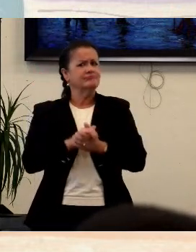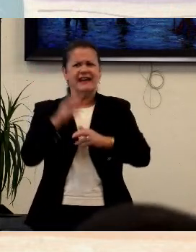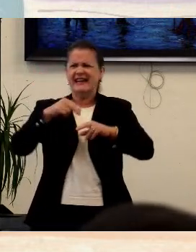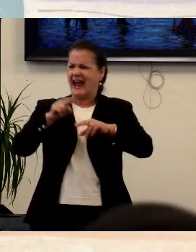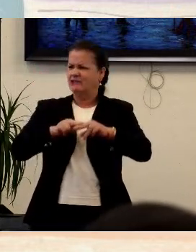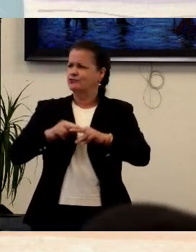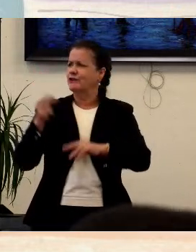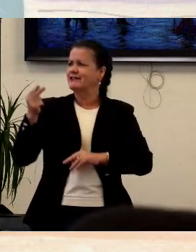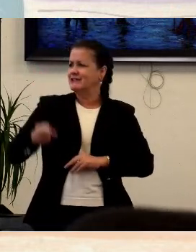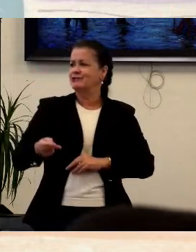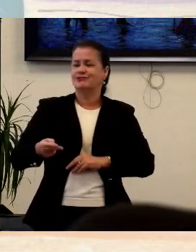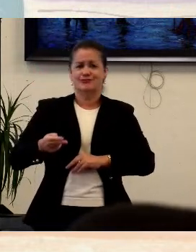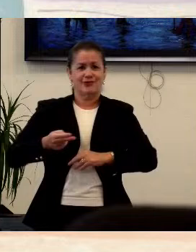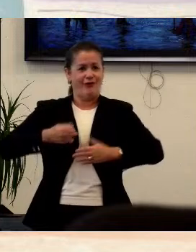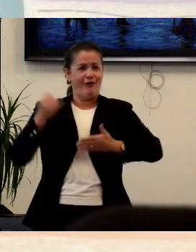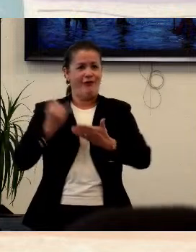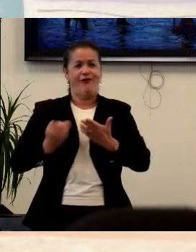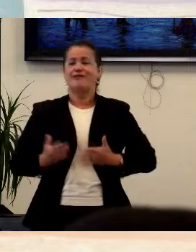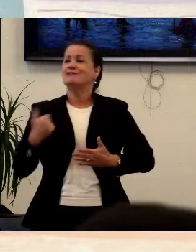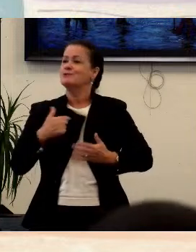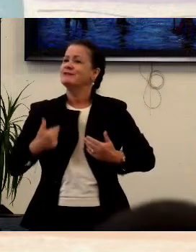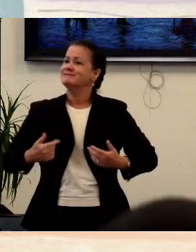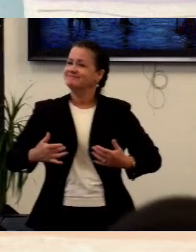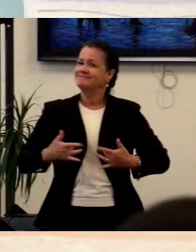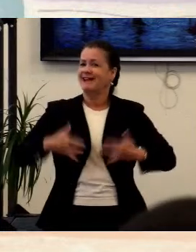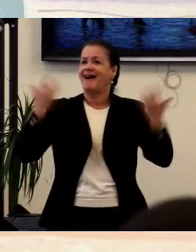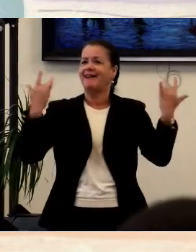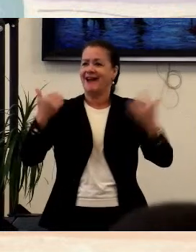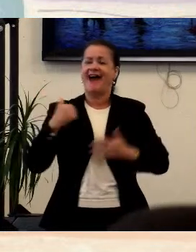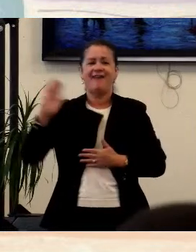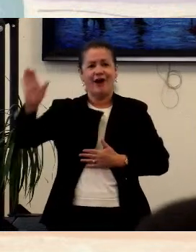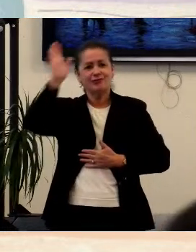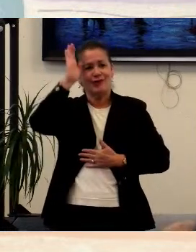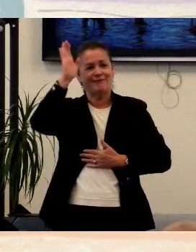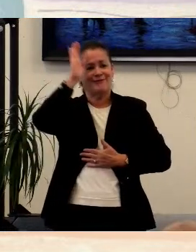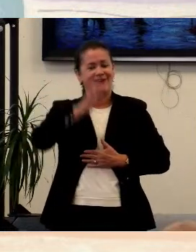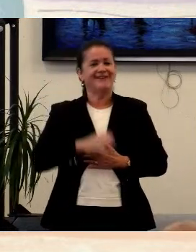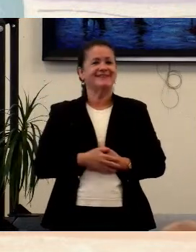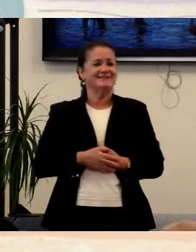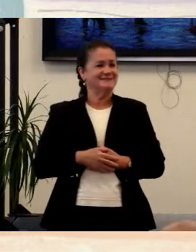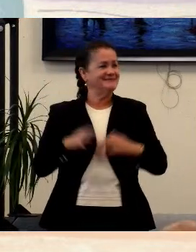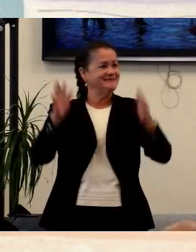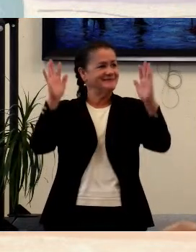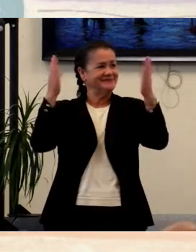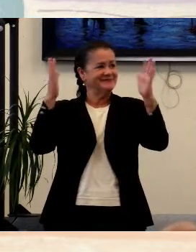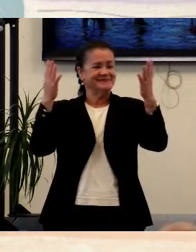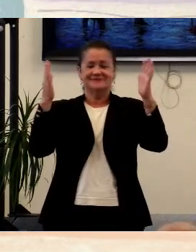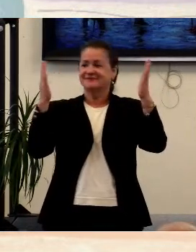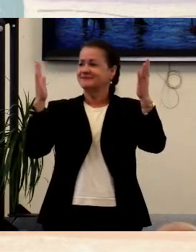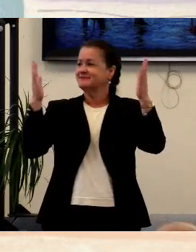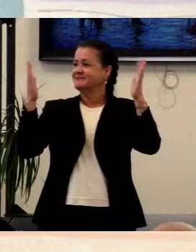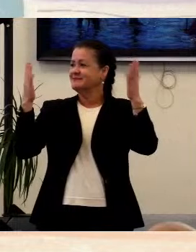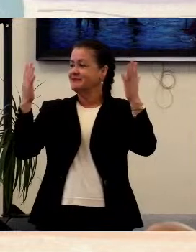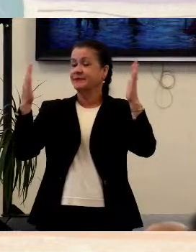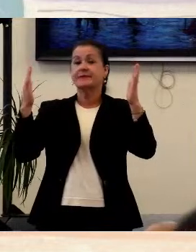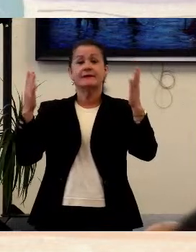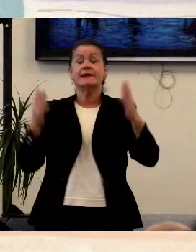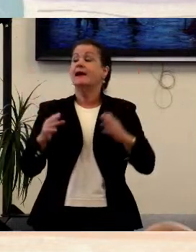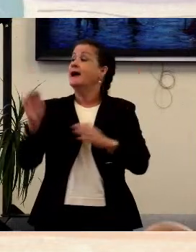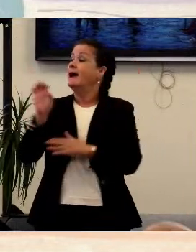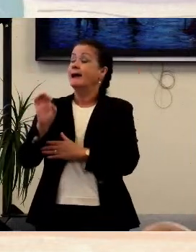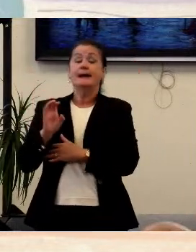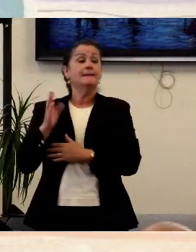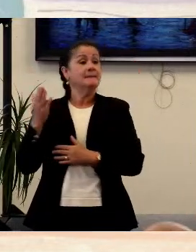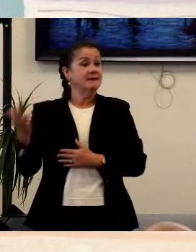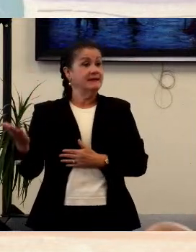history artist. So we're delighted to have him. Emily's